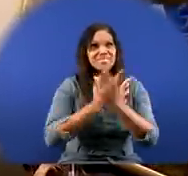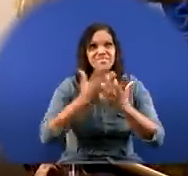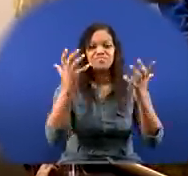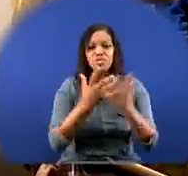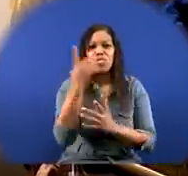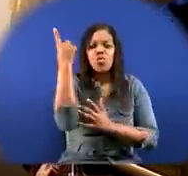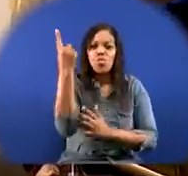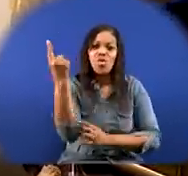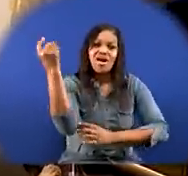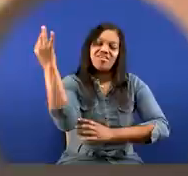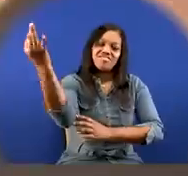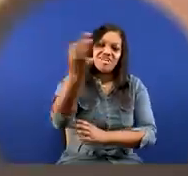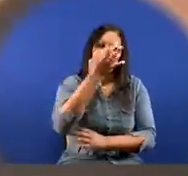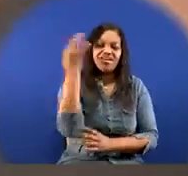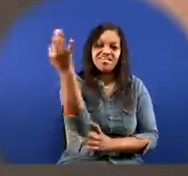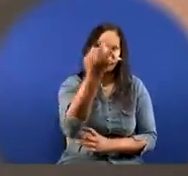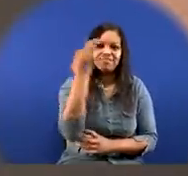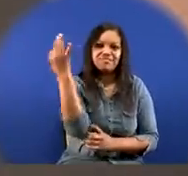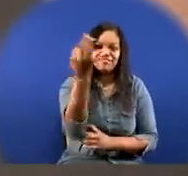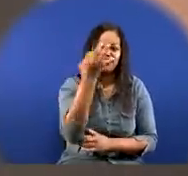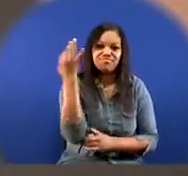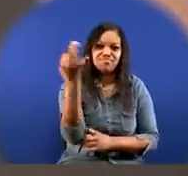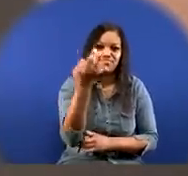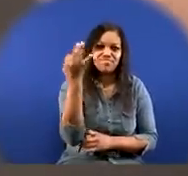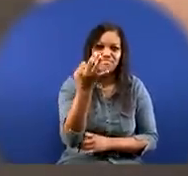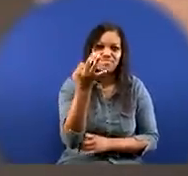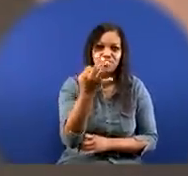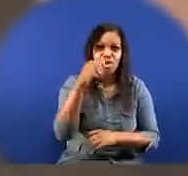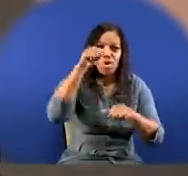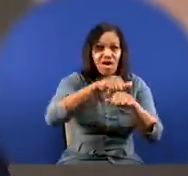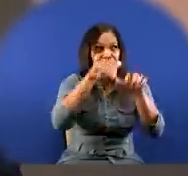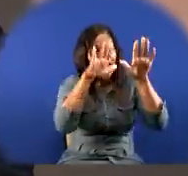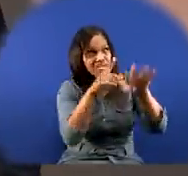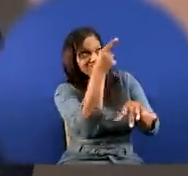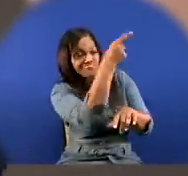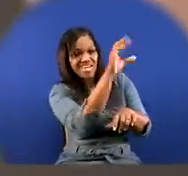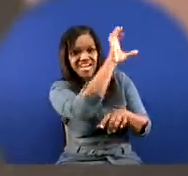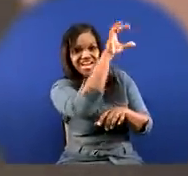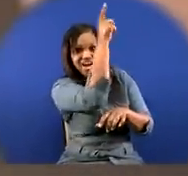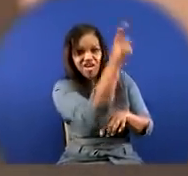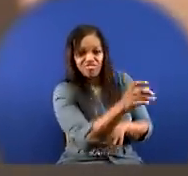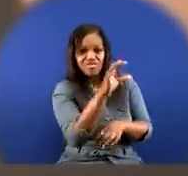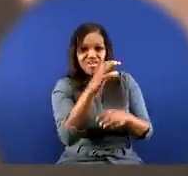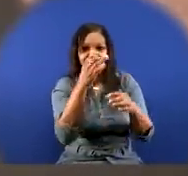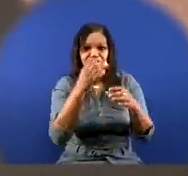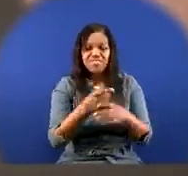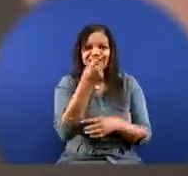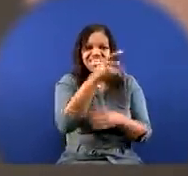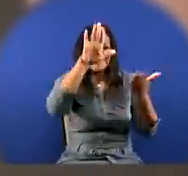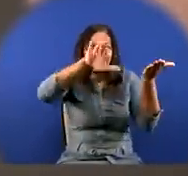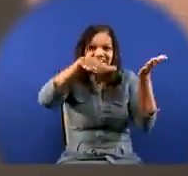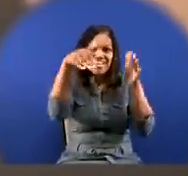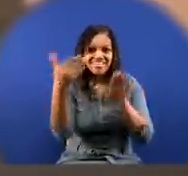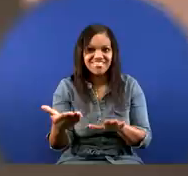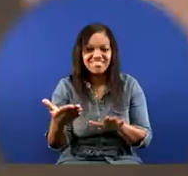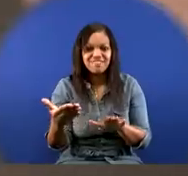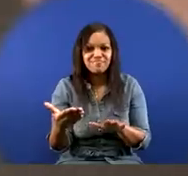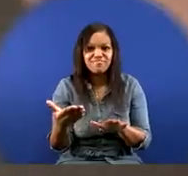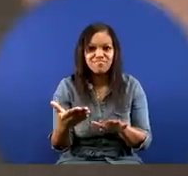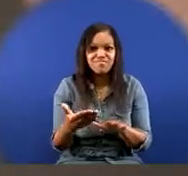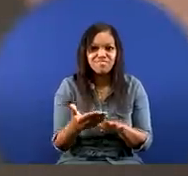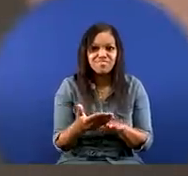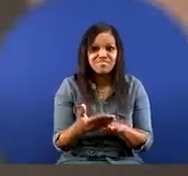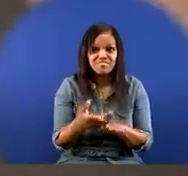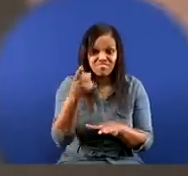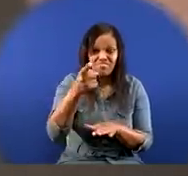One Friday on a hill called Calvary, he died,